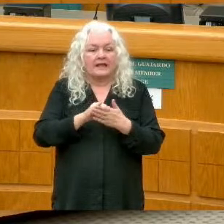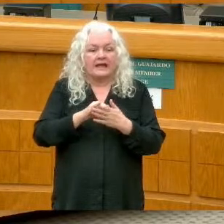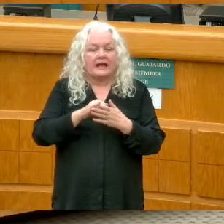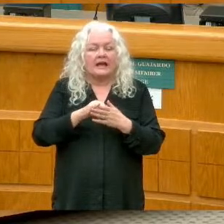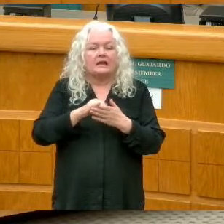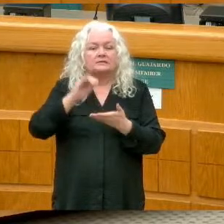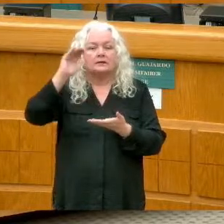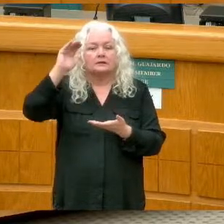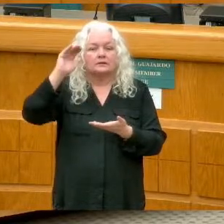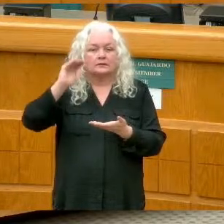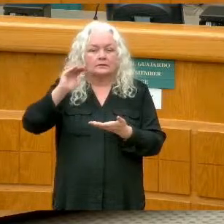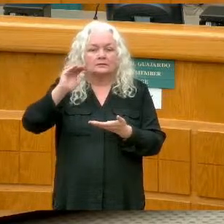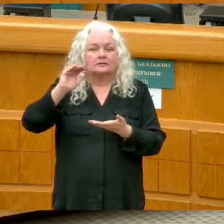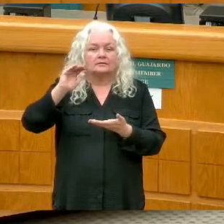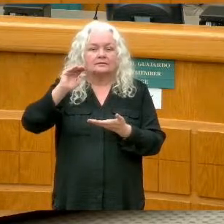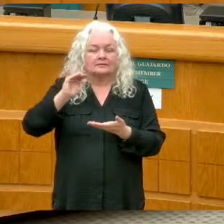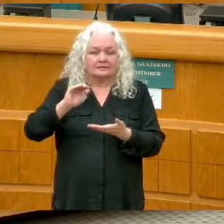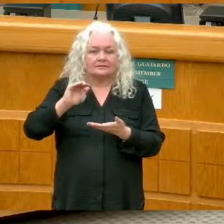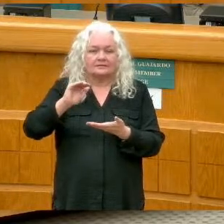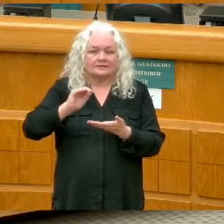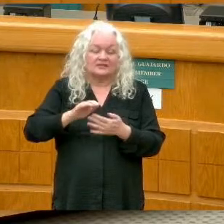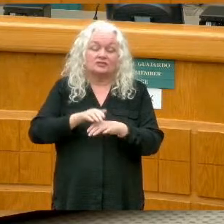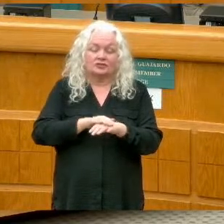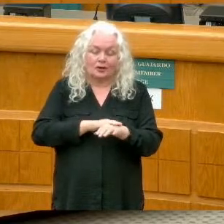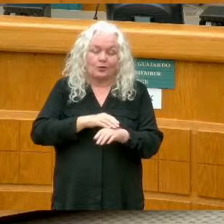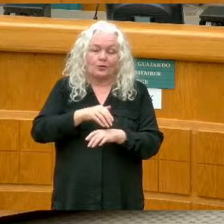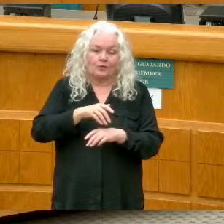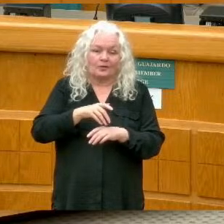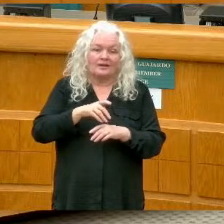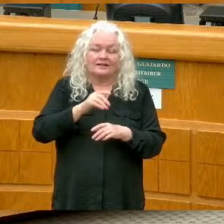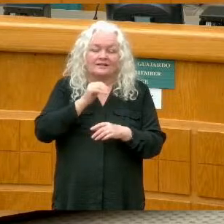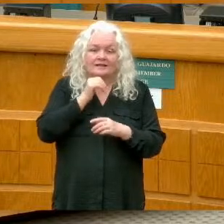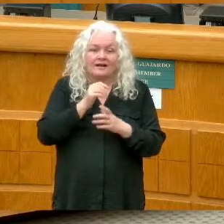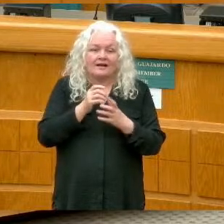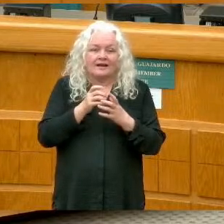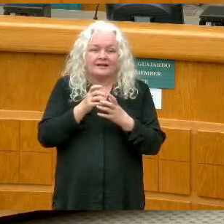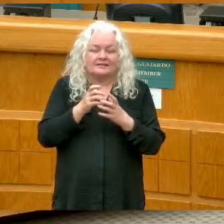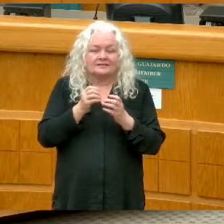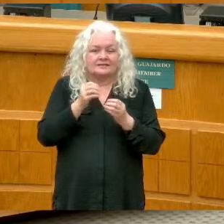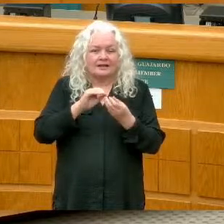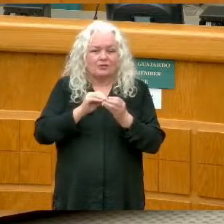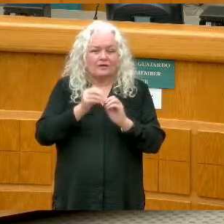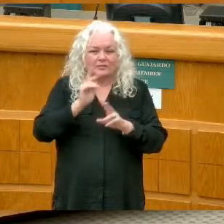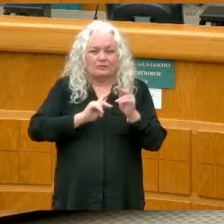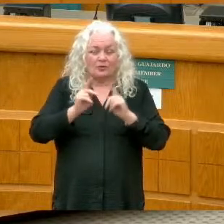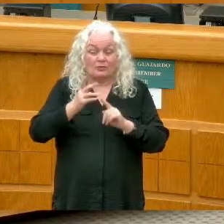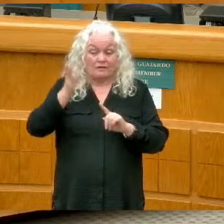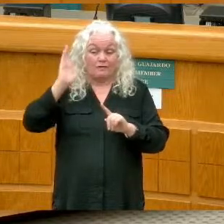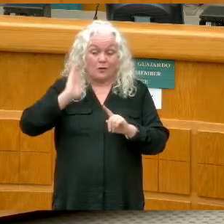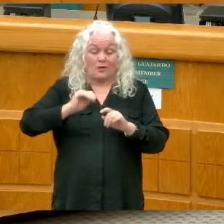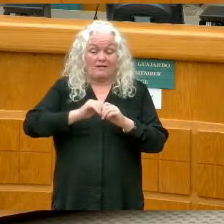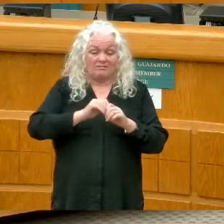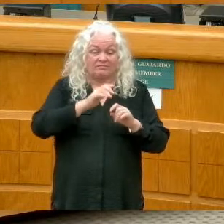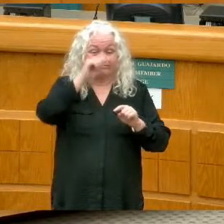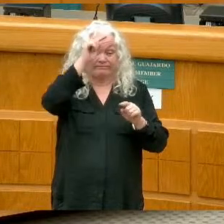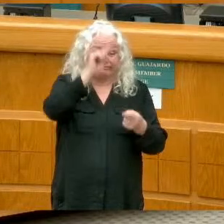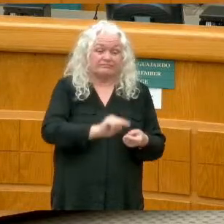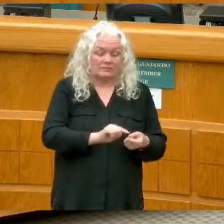down slowly, not as fast as the number of persons with the virus in those prior charts, but we're making